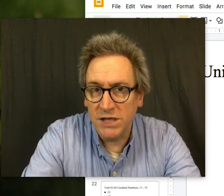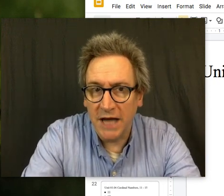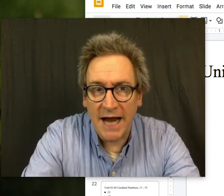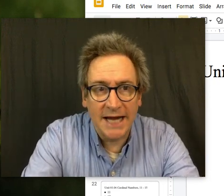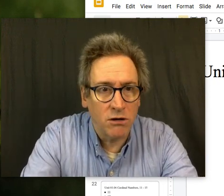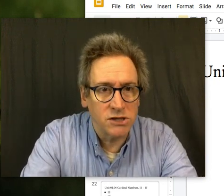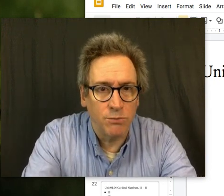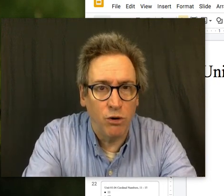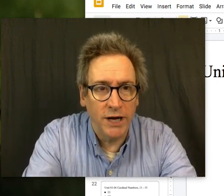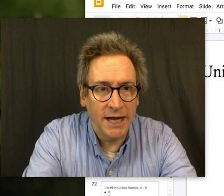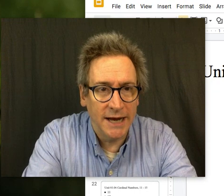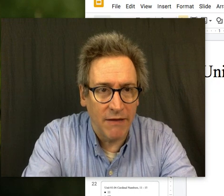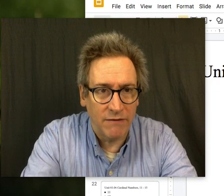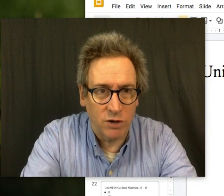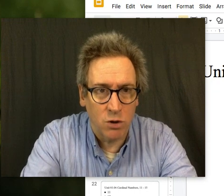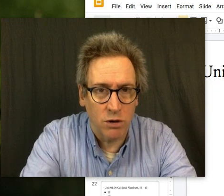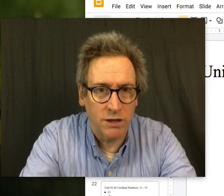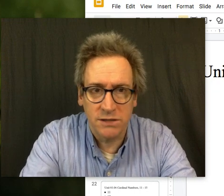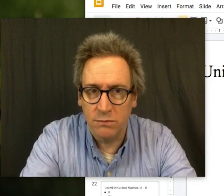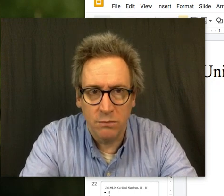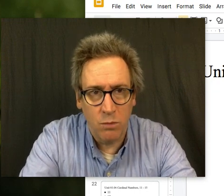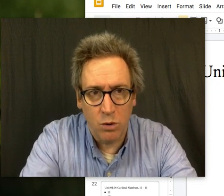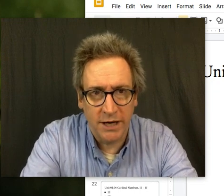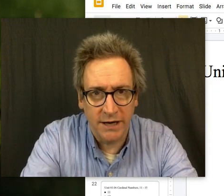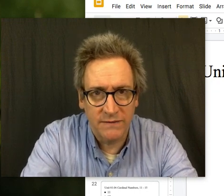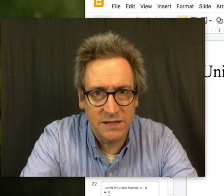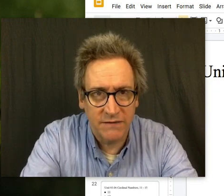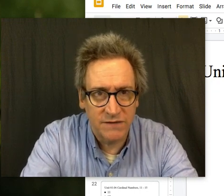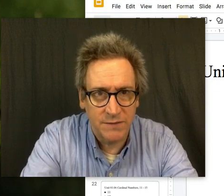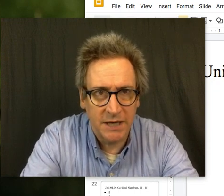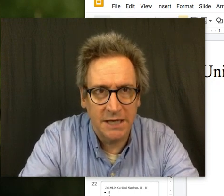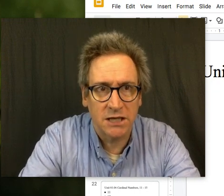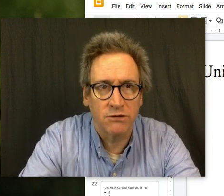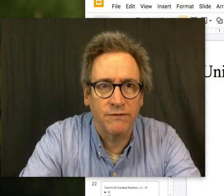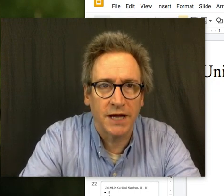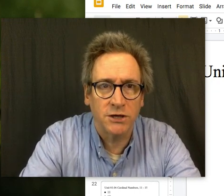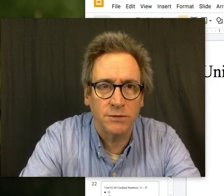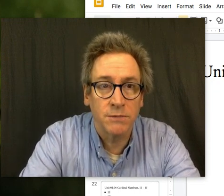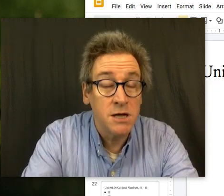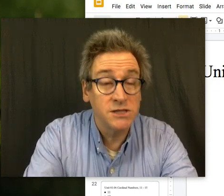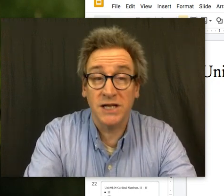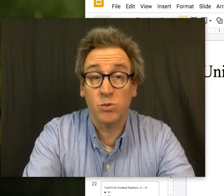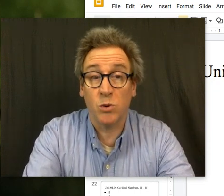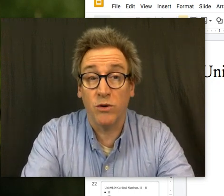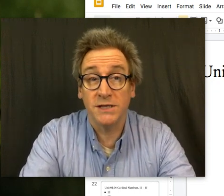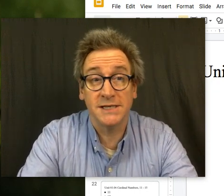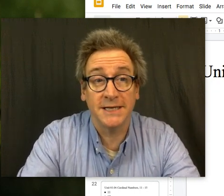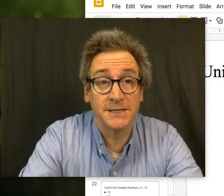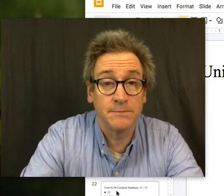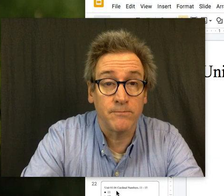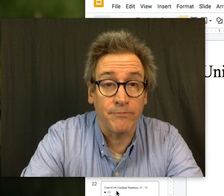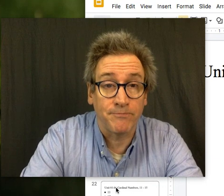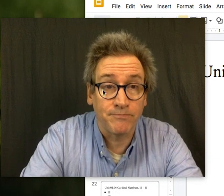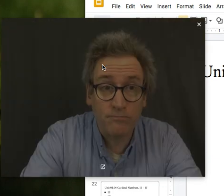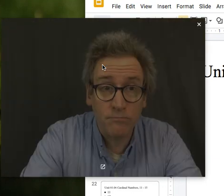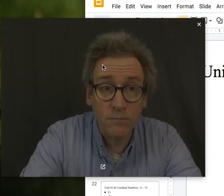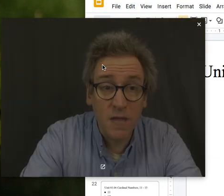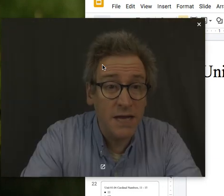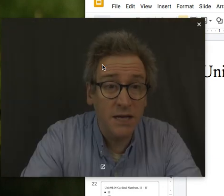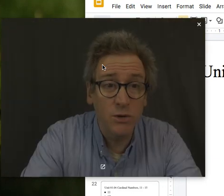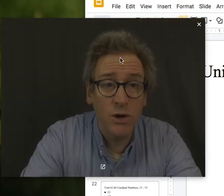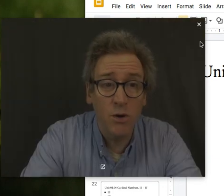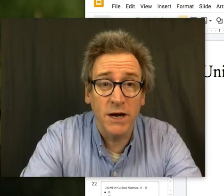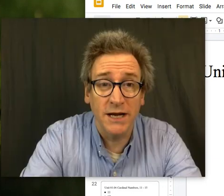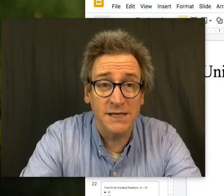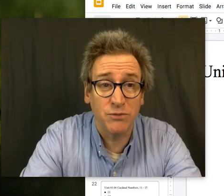We'll see. I can also put in, now that I've recorded this, more GIFs if something needs clarification. So that's 1.6.